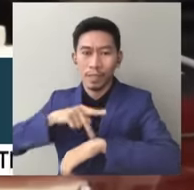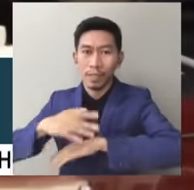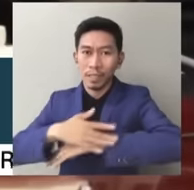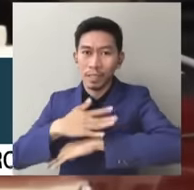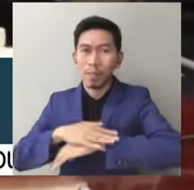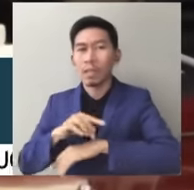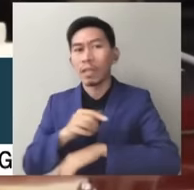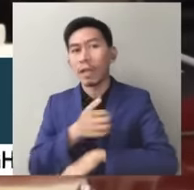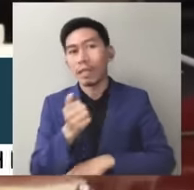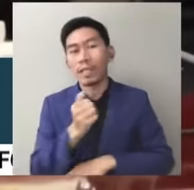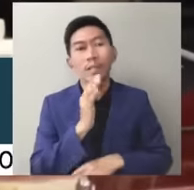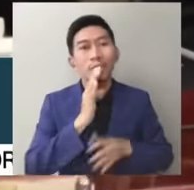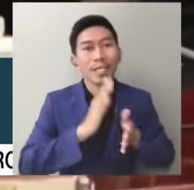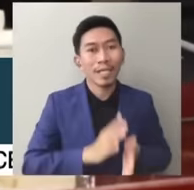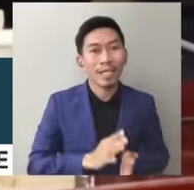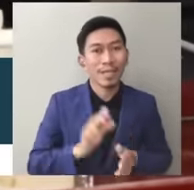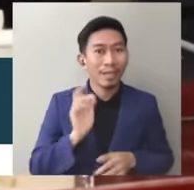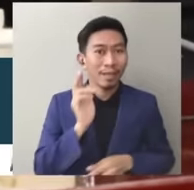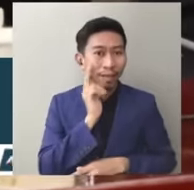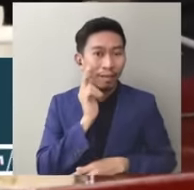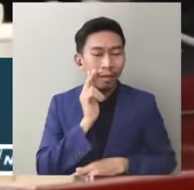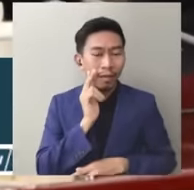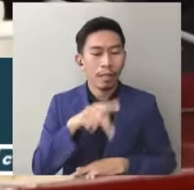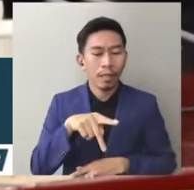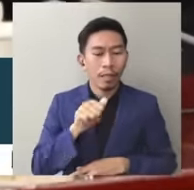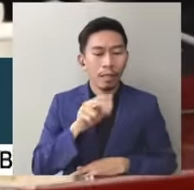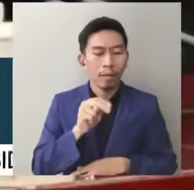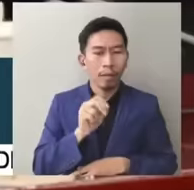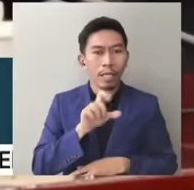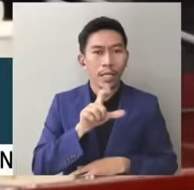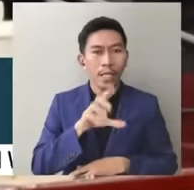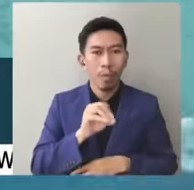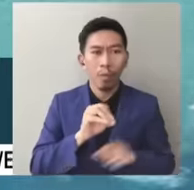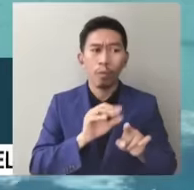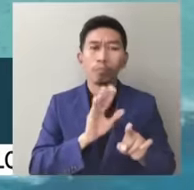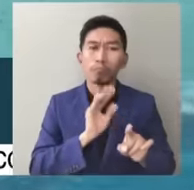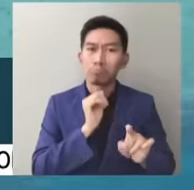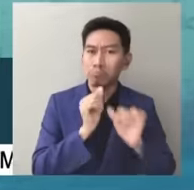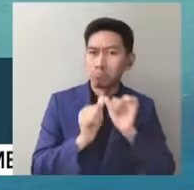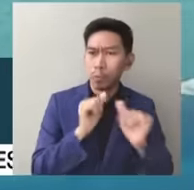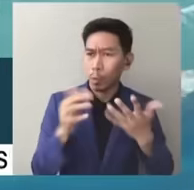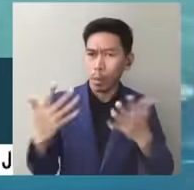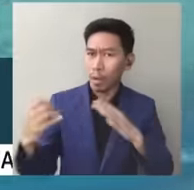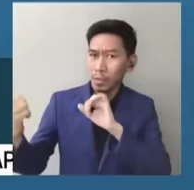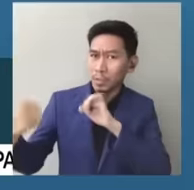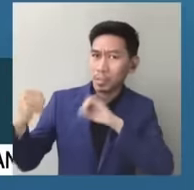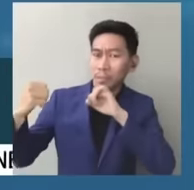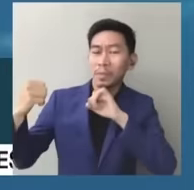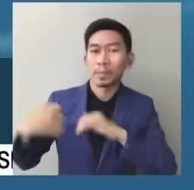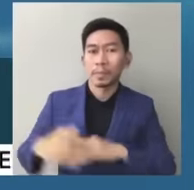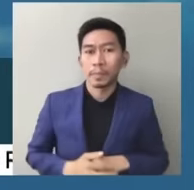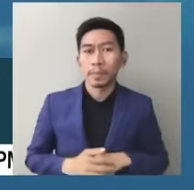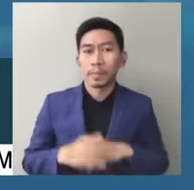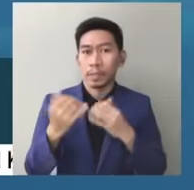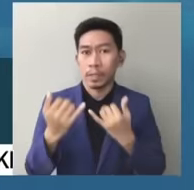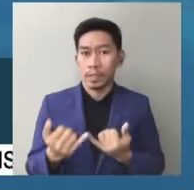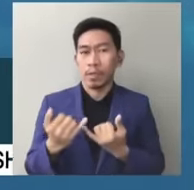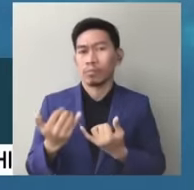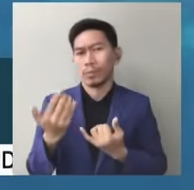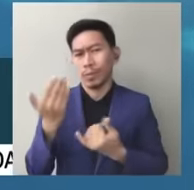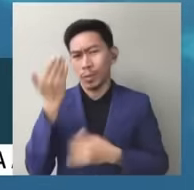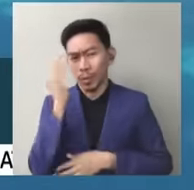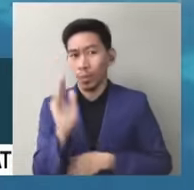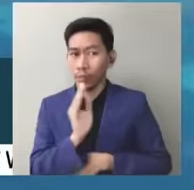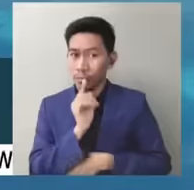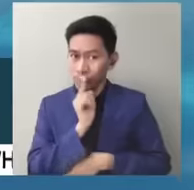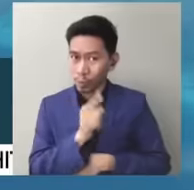Attorney Salvador Panelo, later denied such a deal was struck. Marcos says until now they are still unsure of the existence